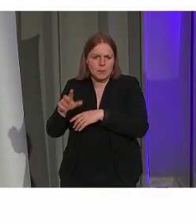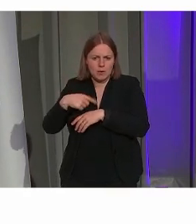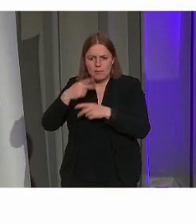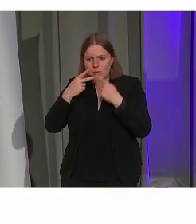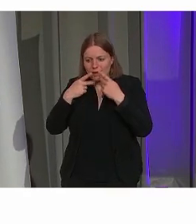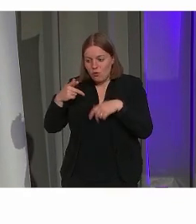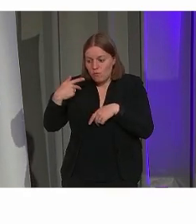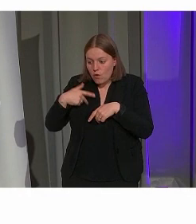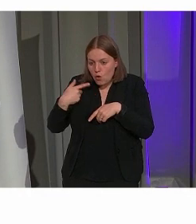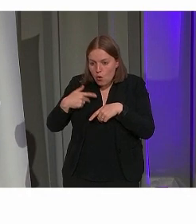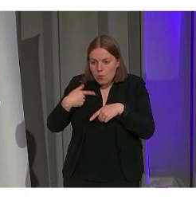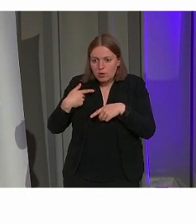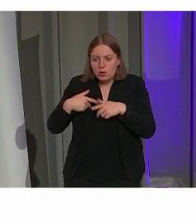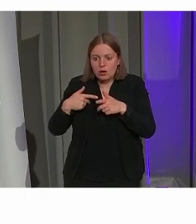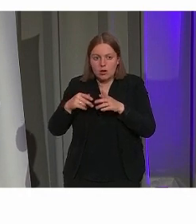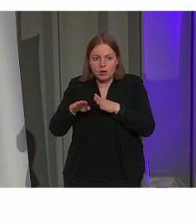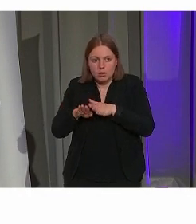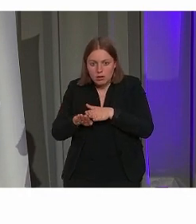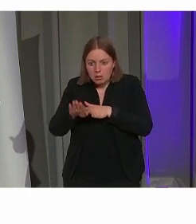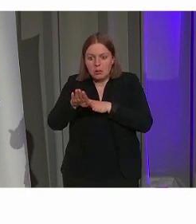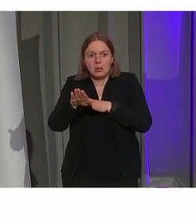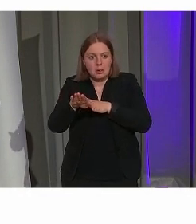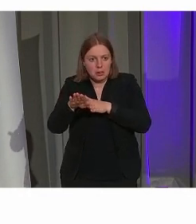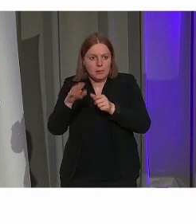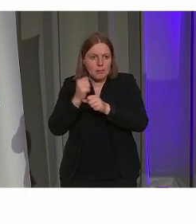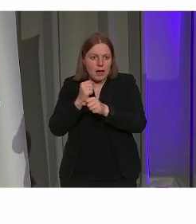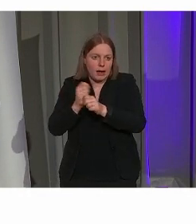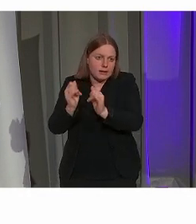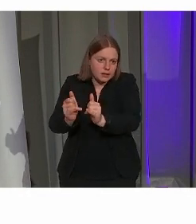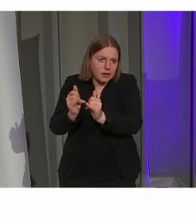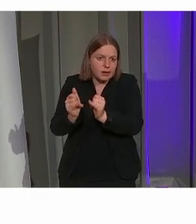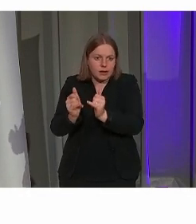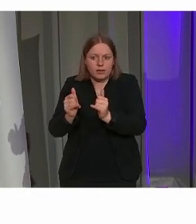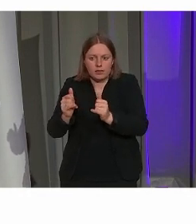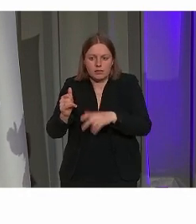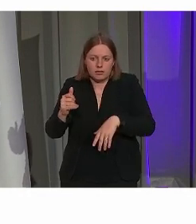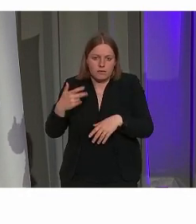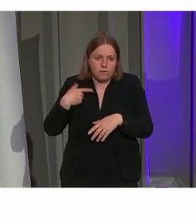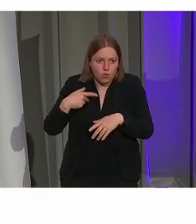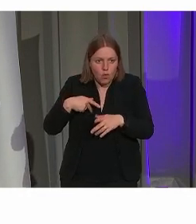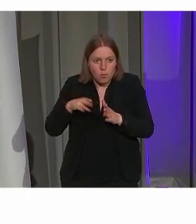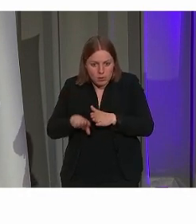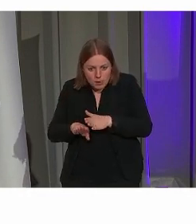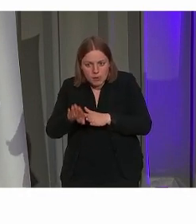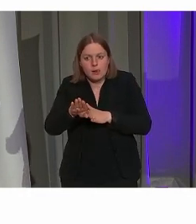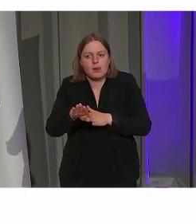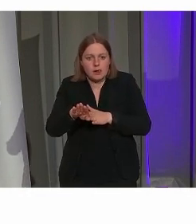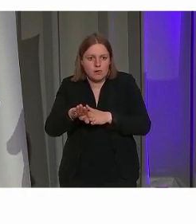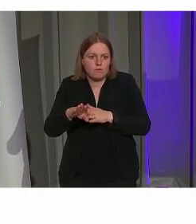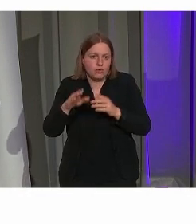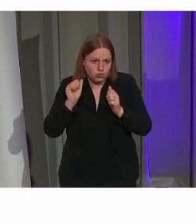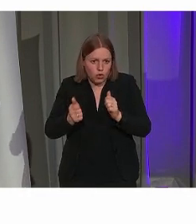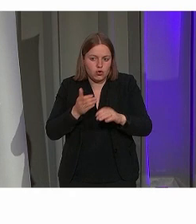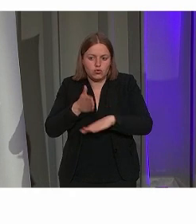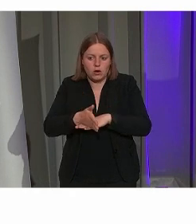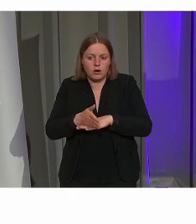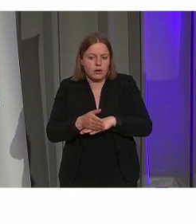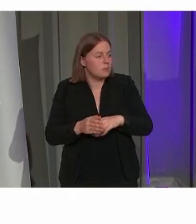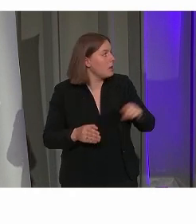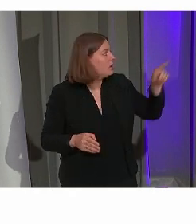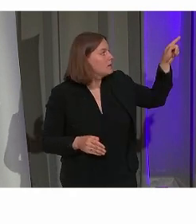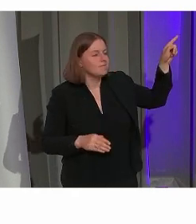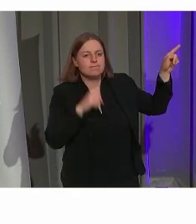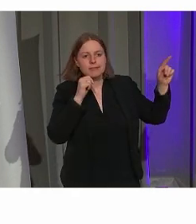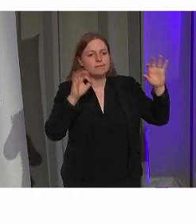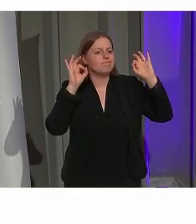worked on a project with a local NGO, and with this we are actually working with this. As you